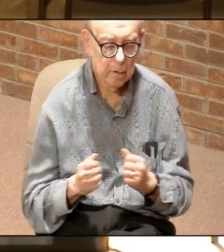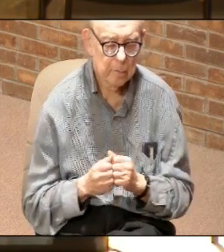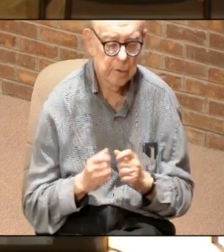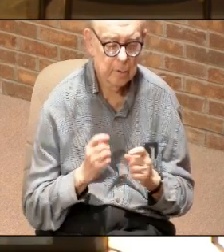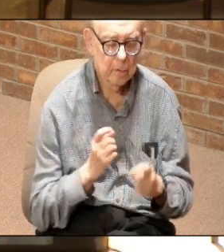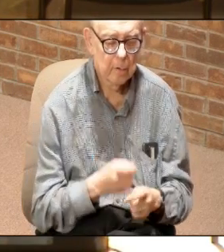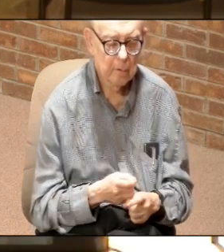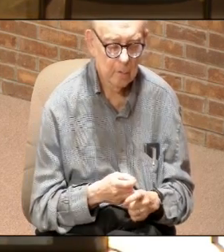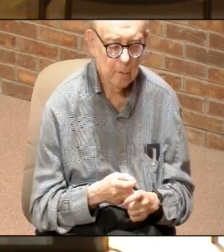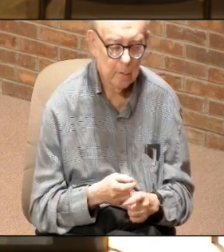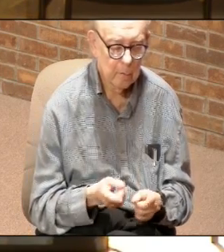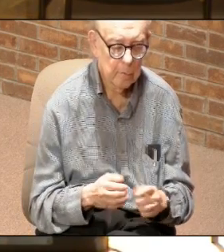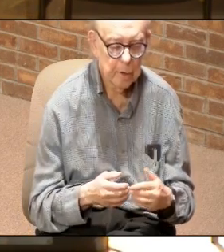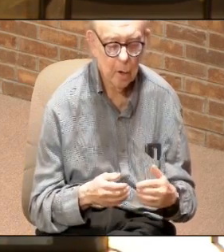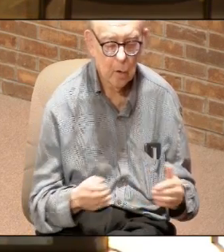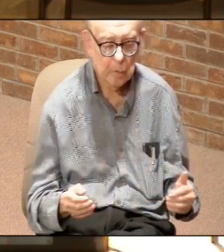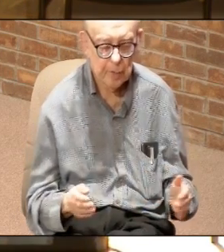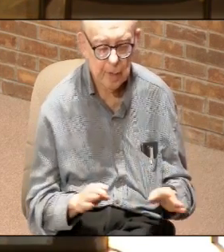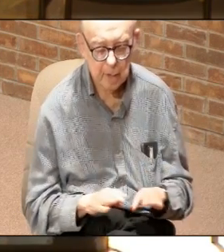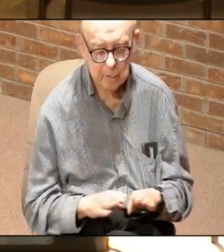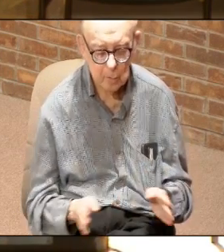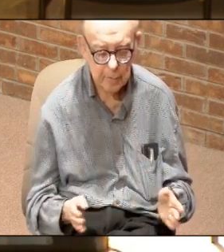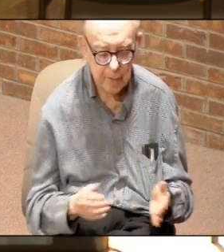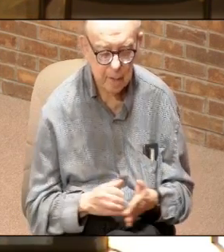present we open.